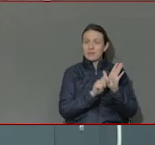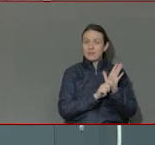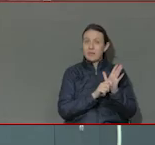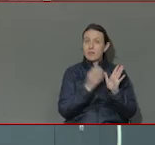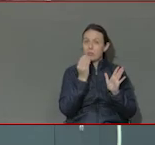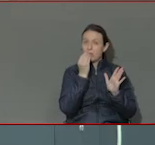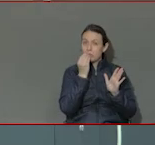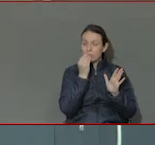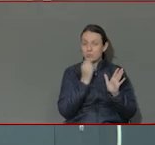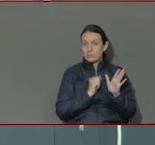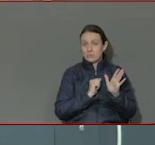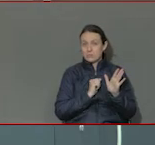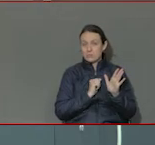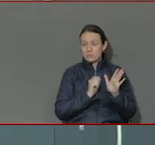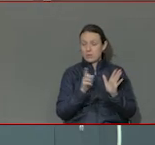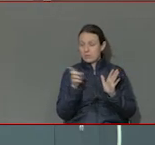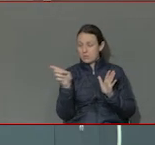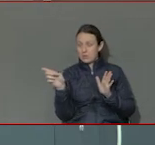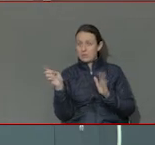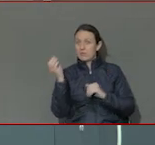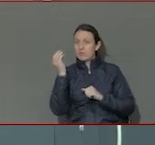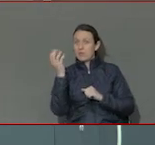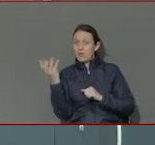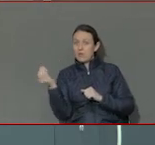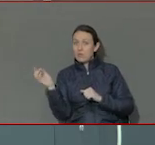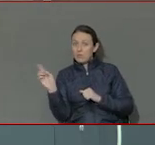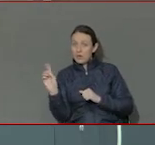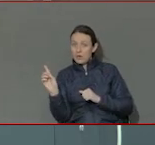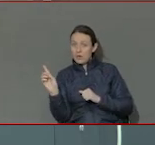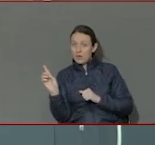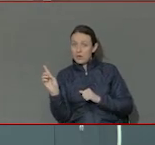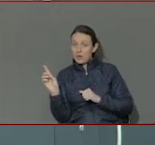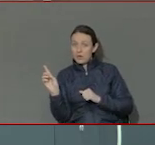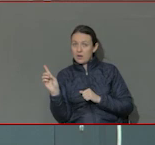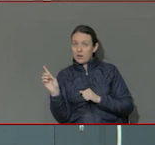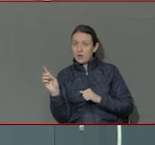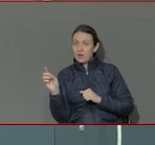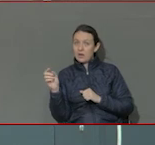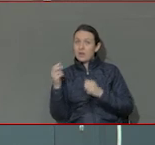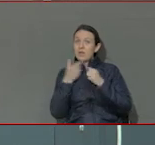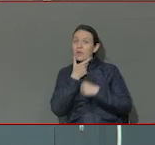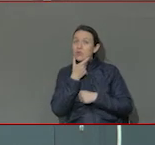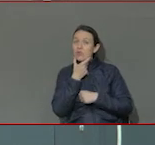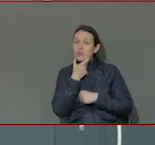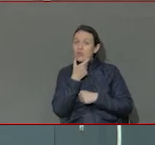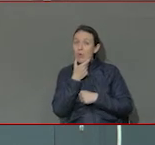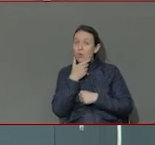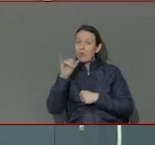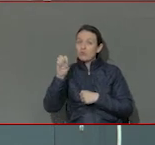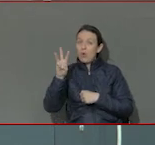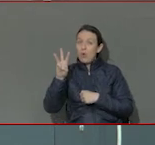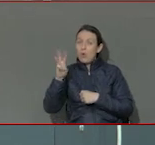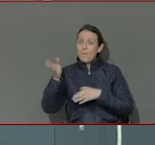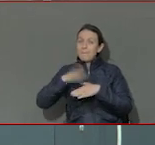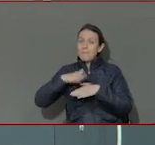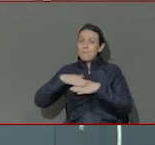eat. So other primates, they have what? They have more protruding what? Jaws, because they